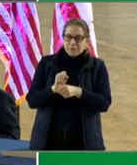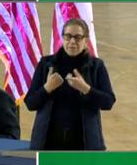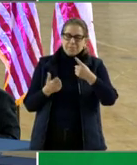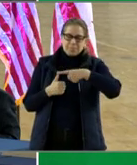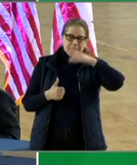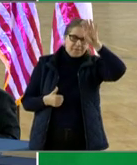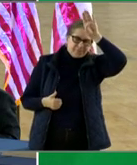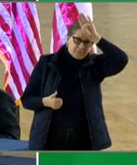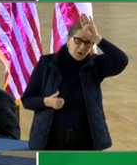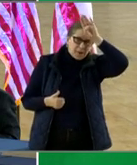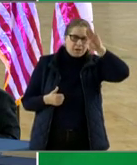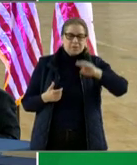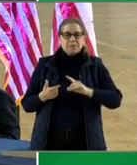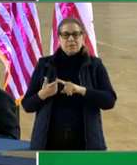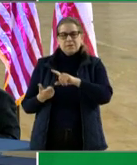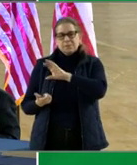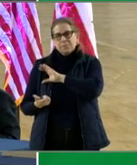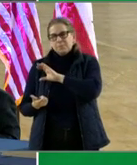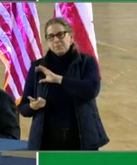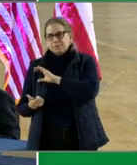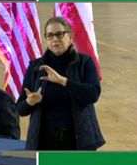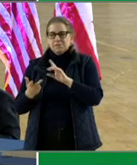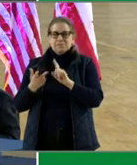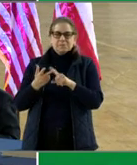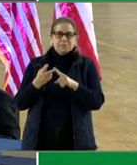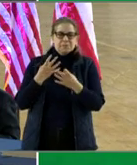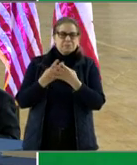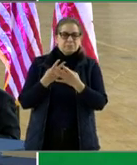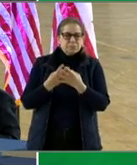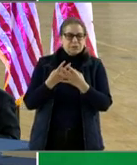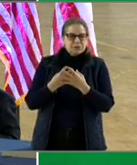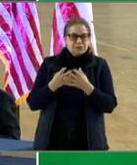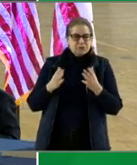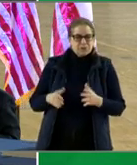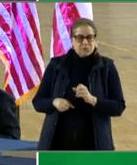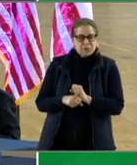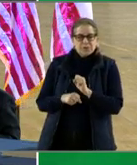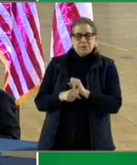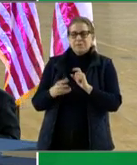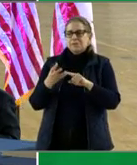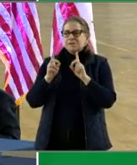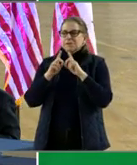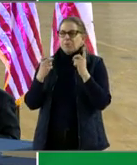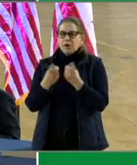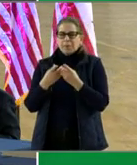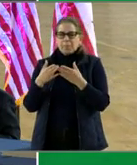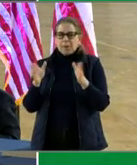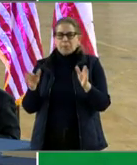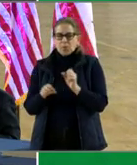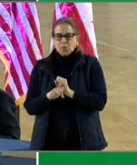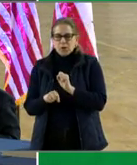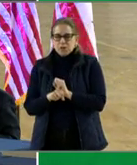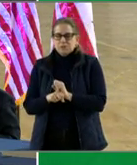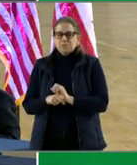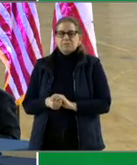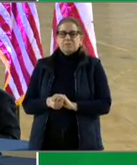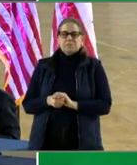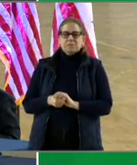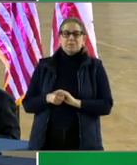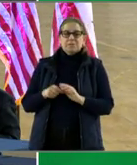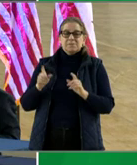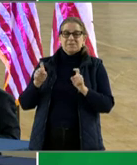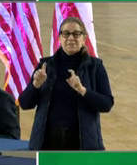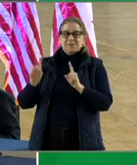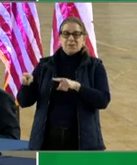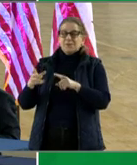correctional officers, DPW workers who are still collecting on all of their routes every